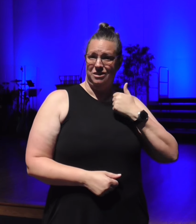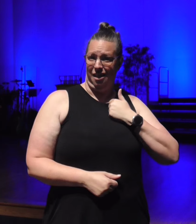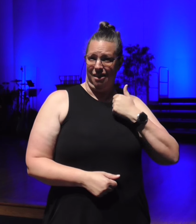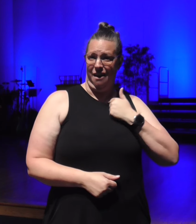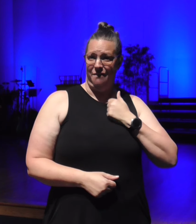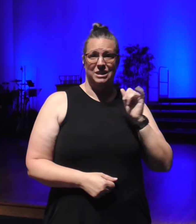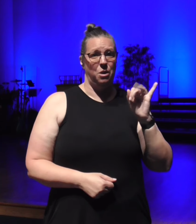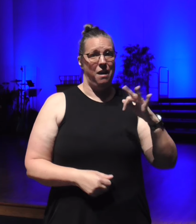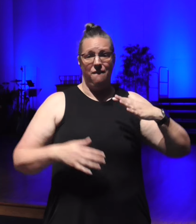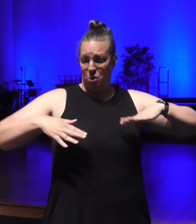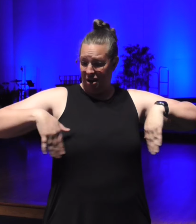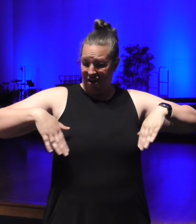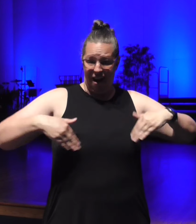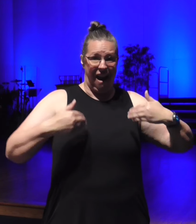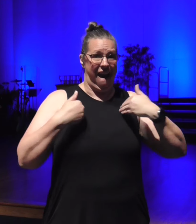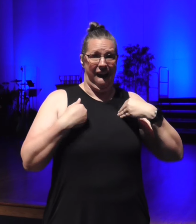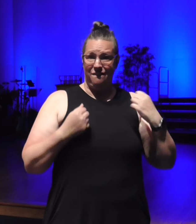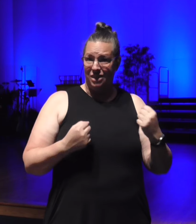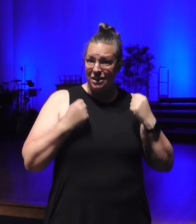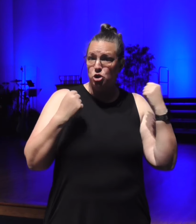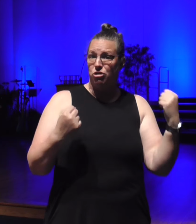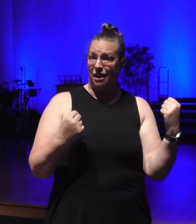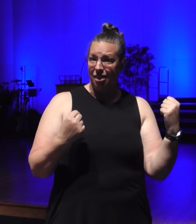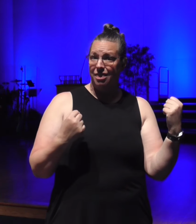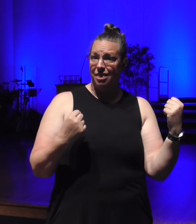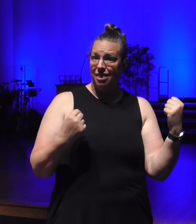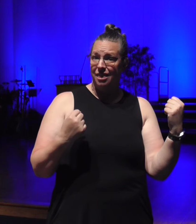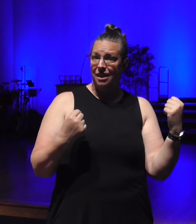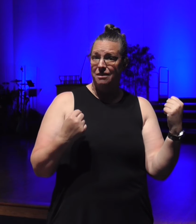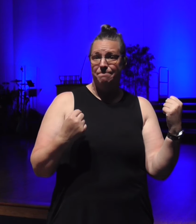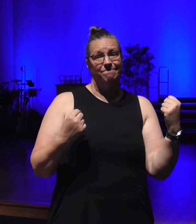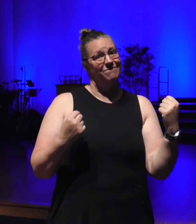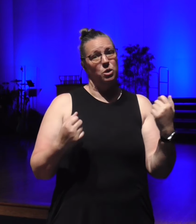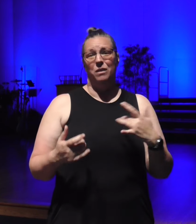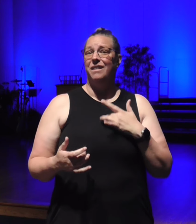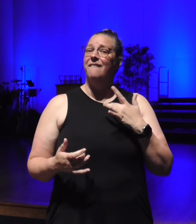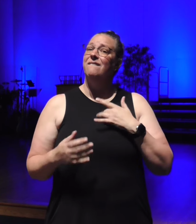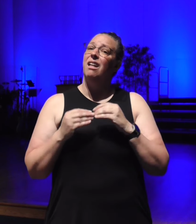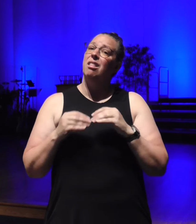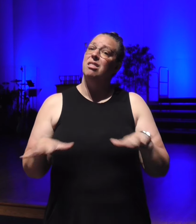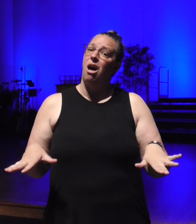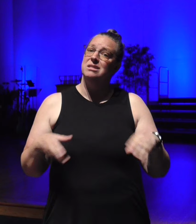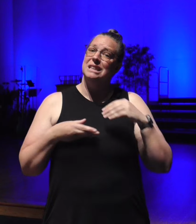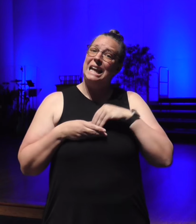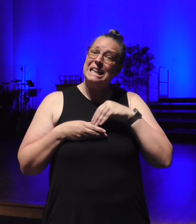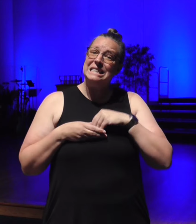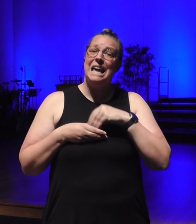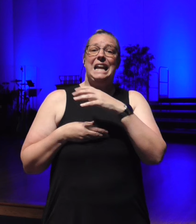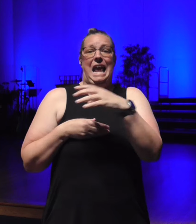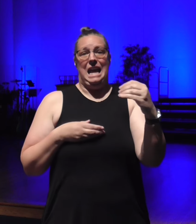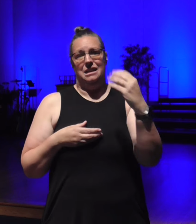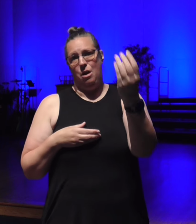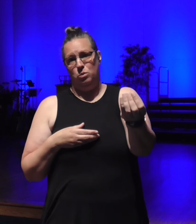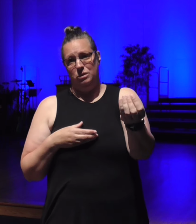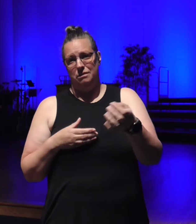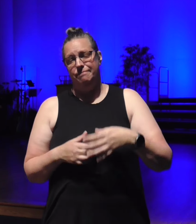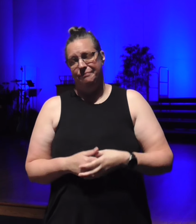haven't cultivated this strength, we can begin to feel lost inside as well as